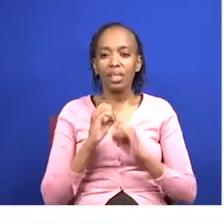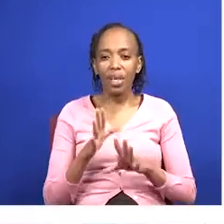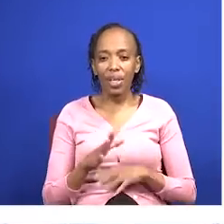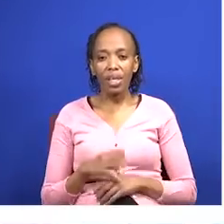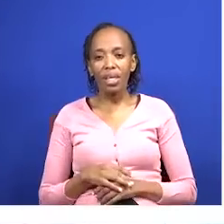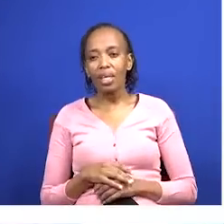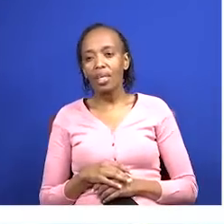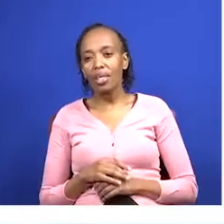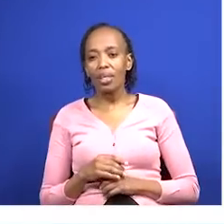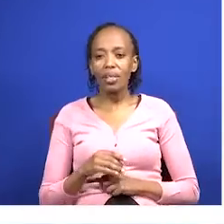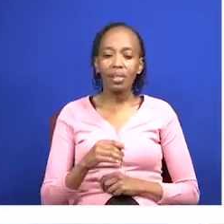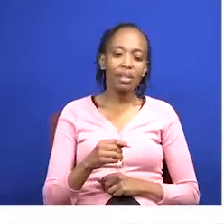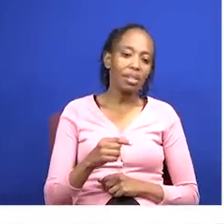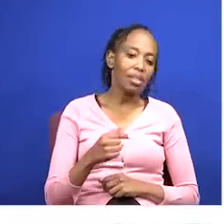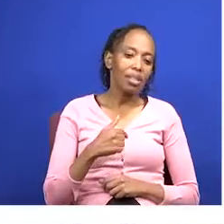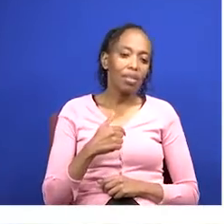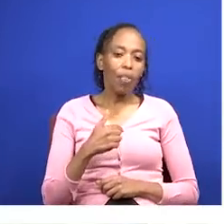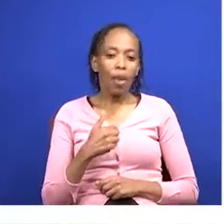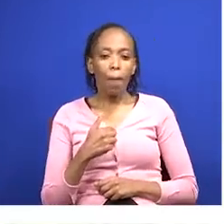nothing, withholding